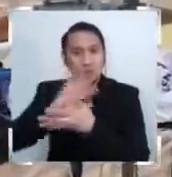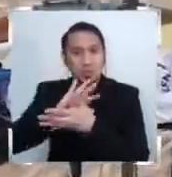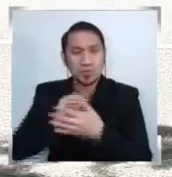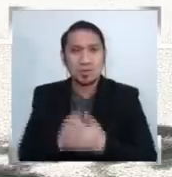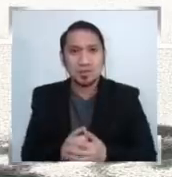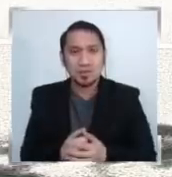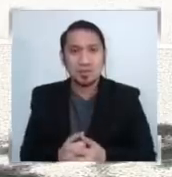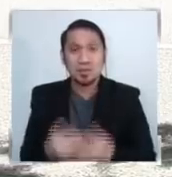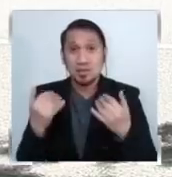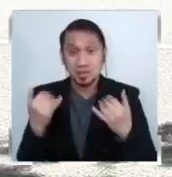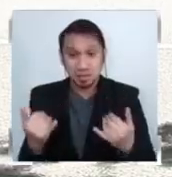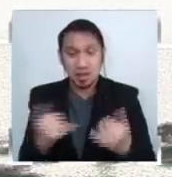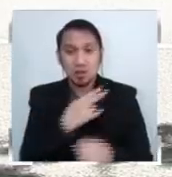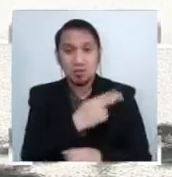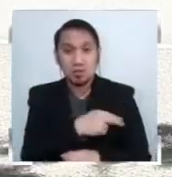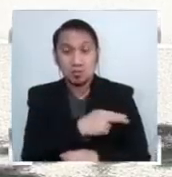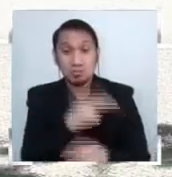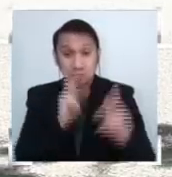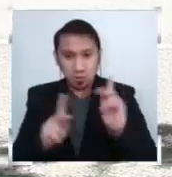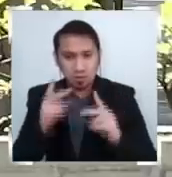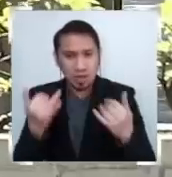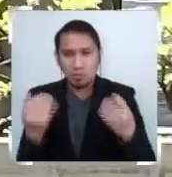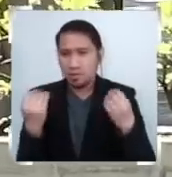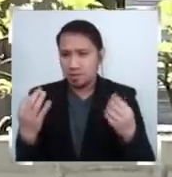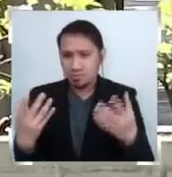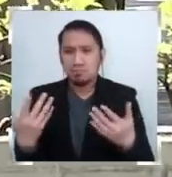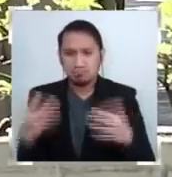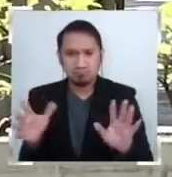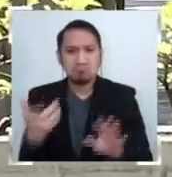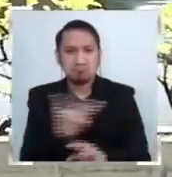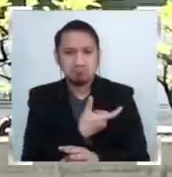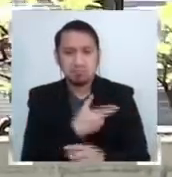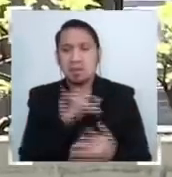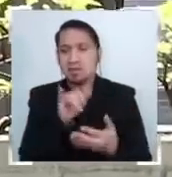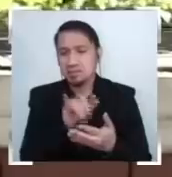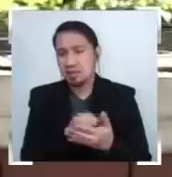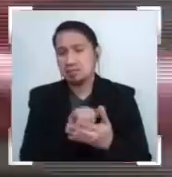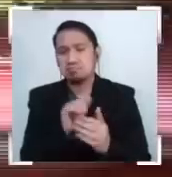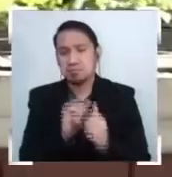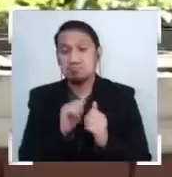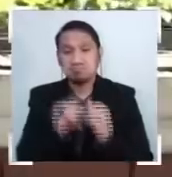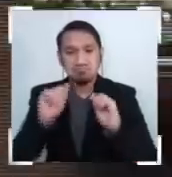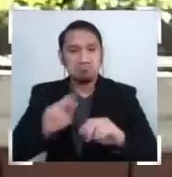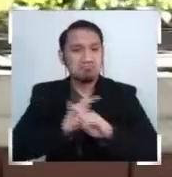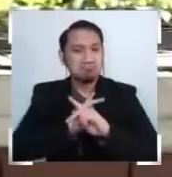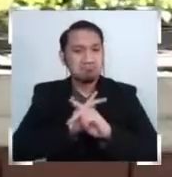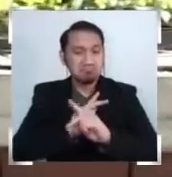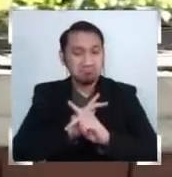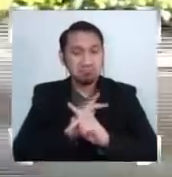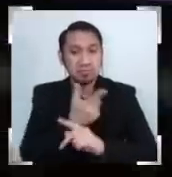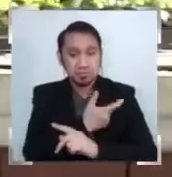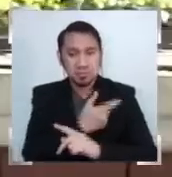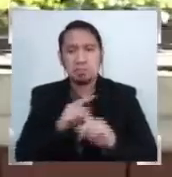patients now are vaccinated. So that is one defense that we have against COVID. We encourage everyone to